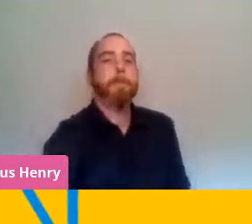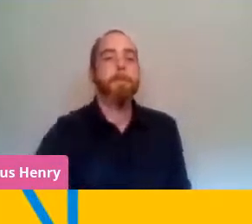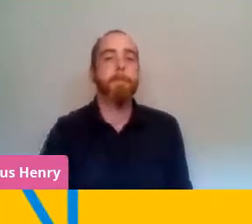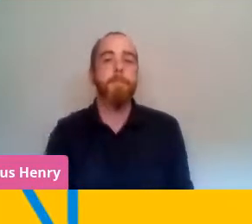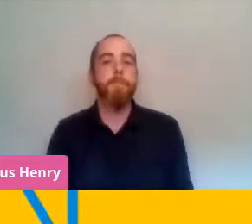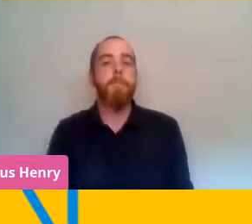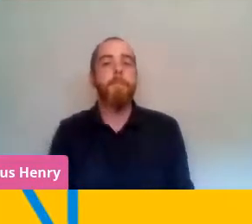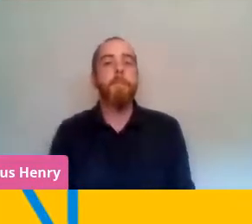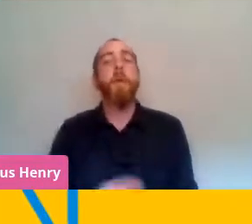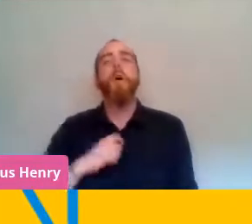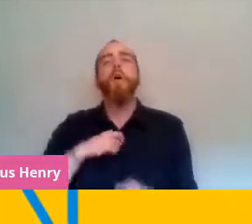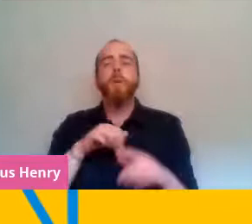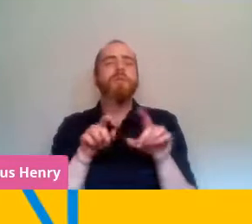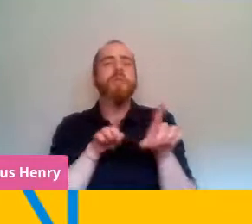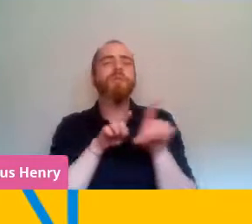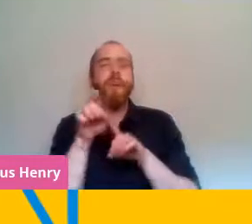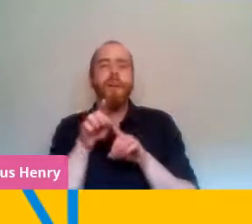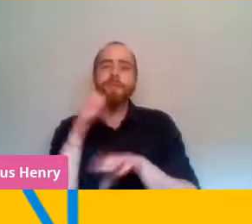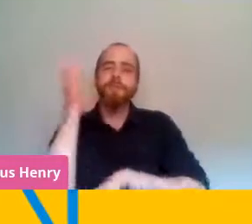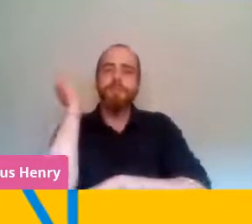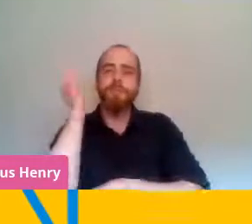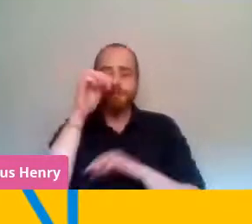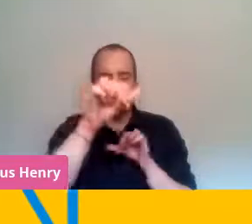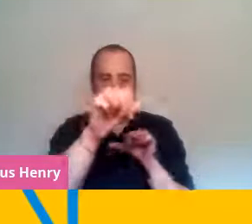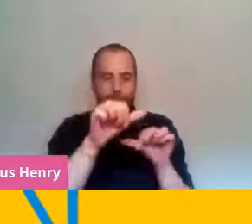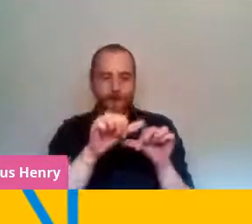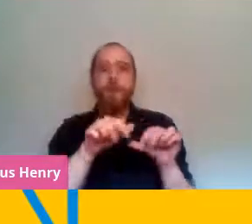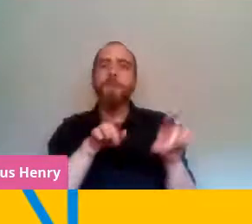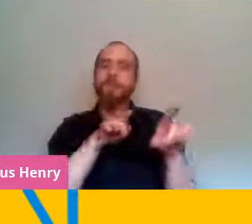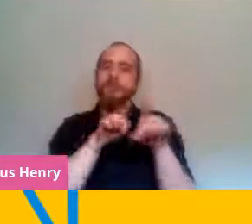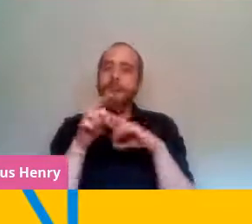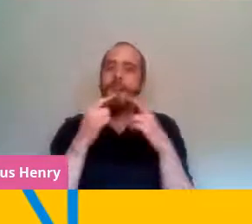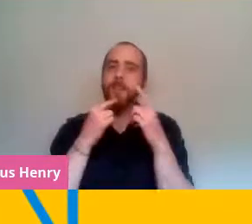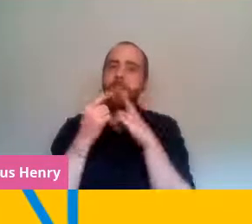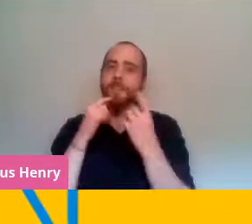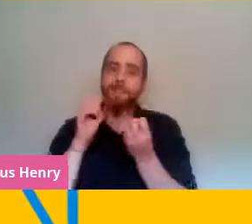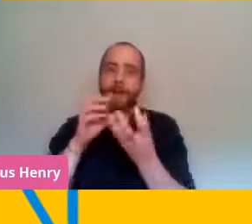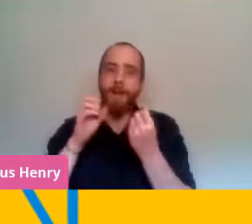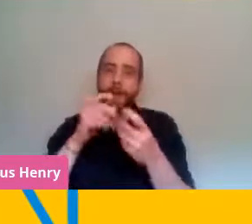as short as I can, but I'll try to get through a lot. I